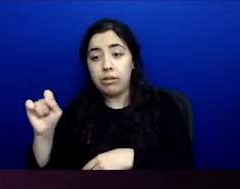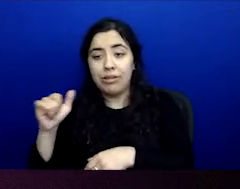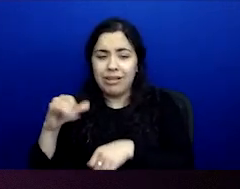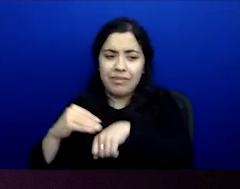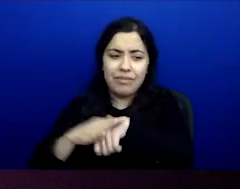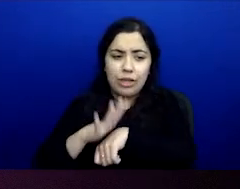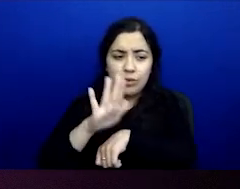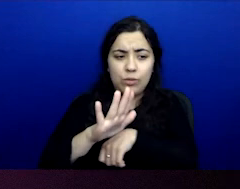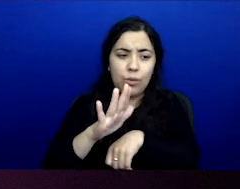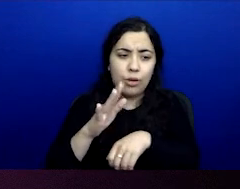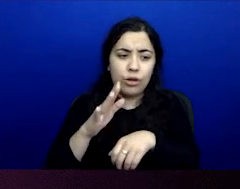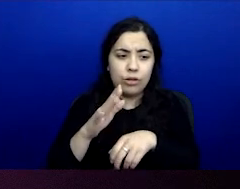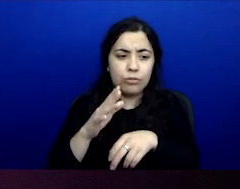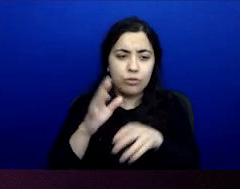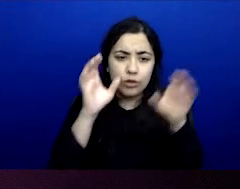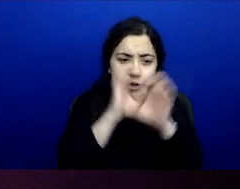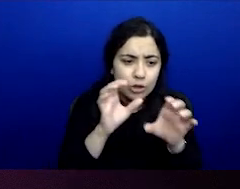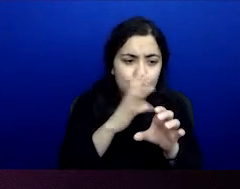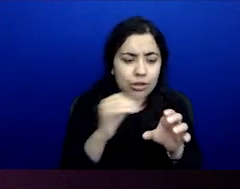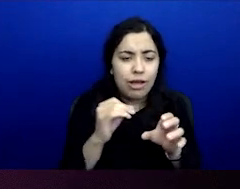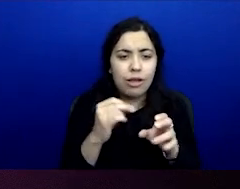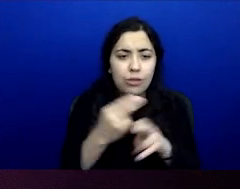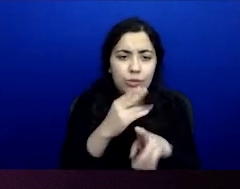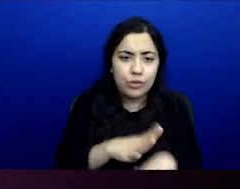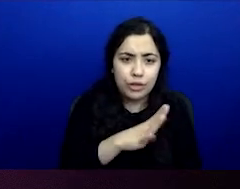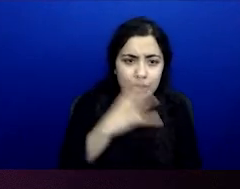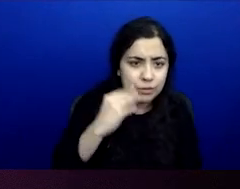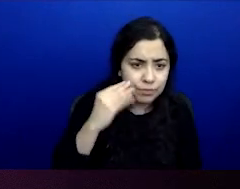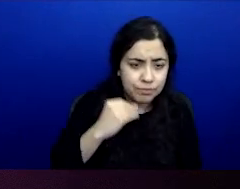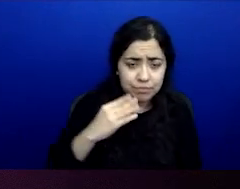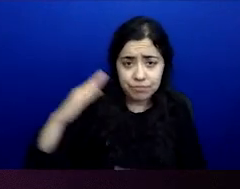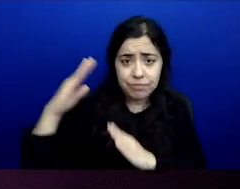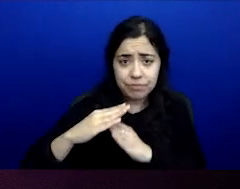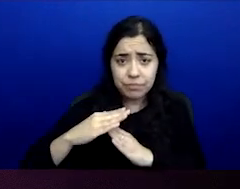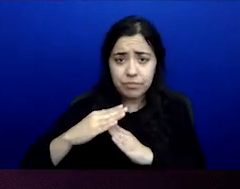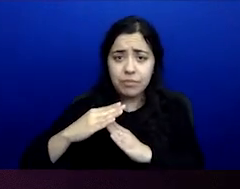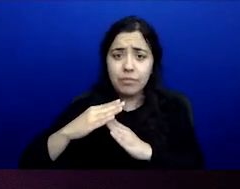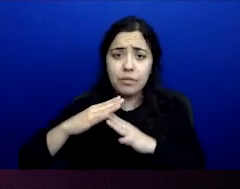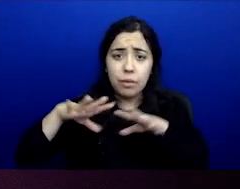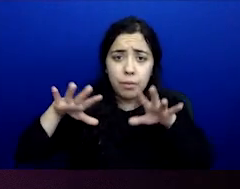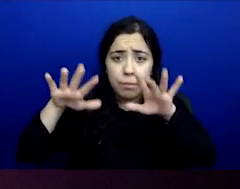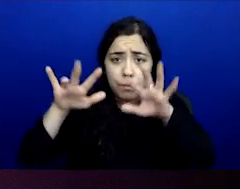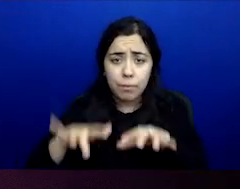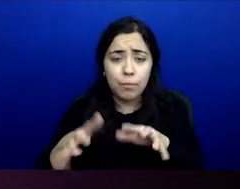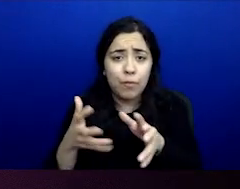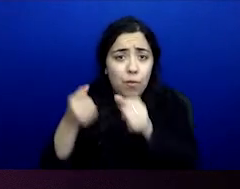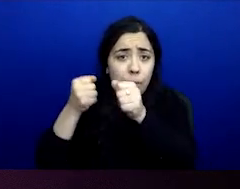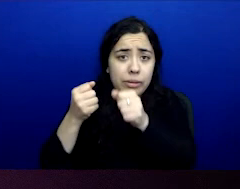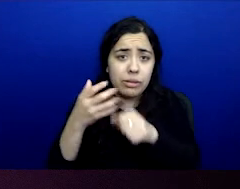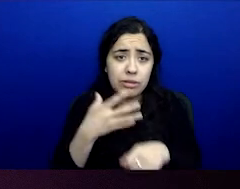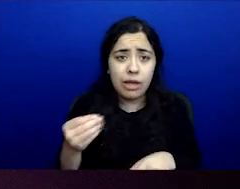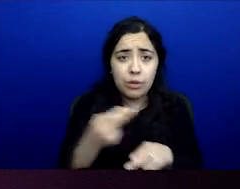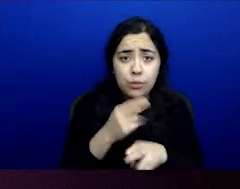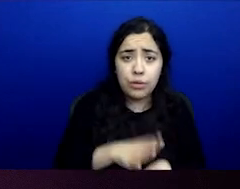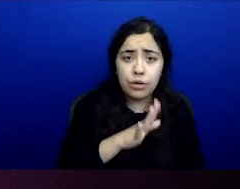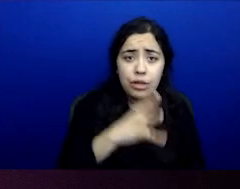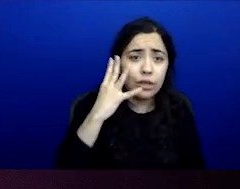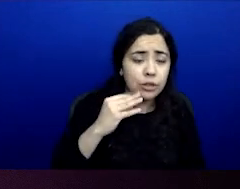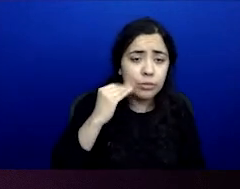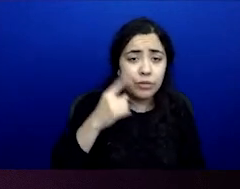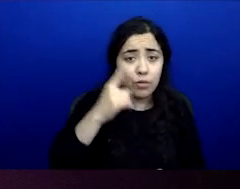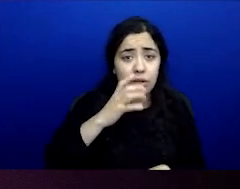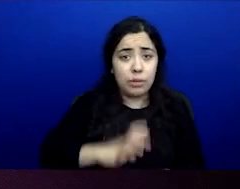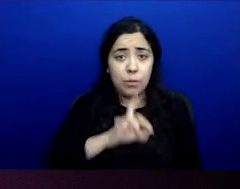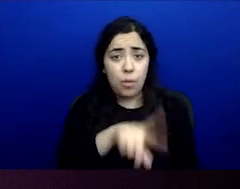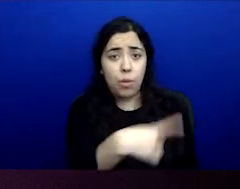customers. So optimizing for good performance and a good experience, it's not only for your customers, it also has a direct impact on your